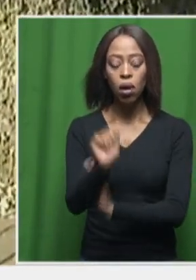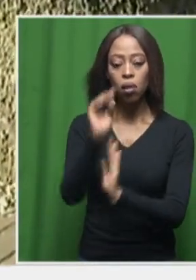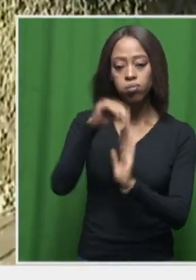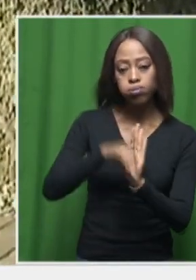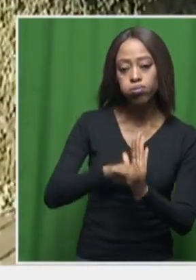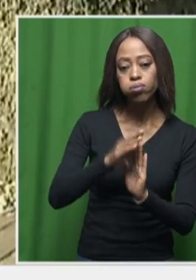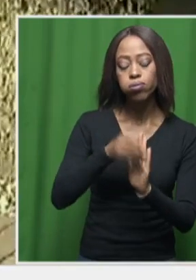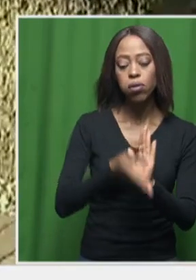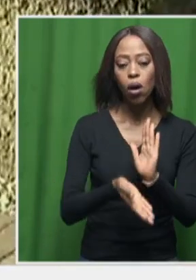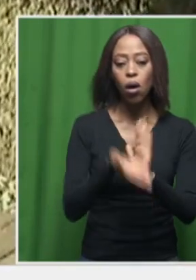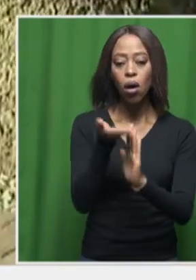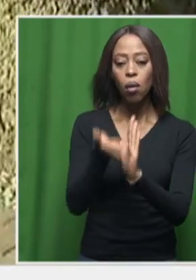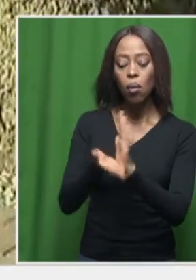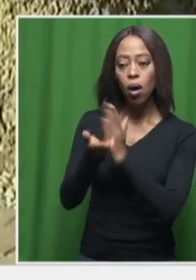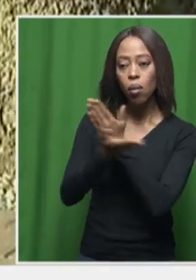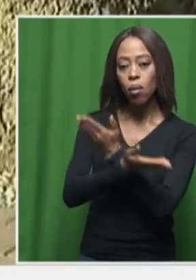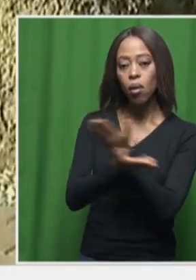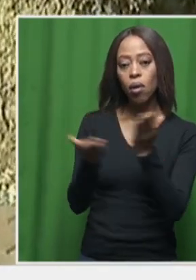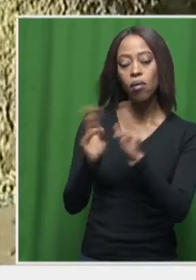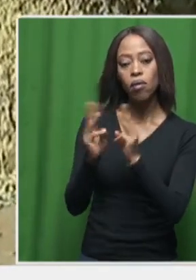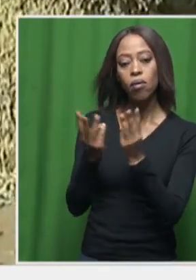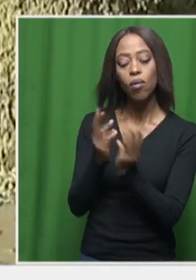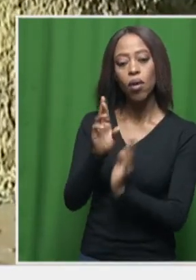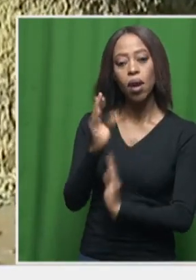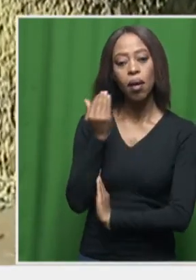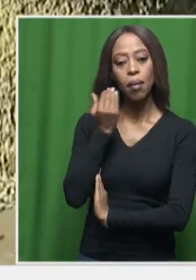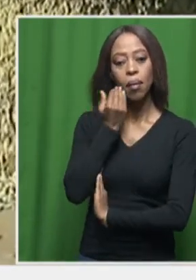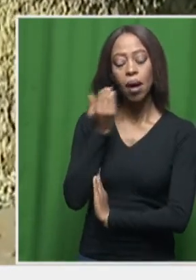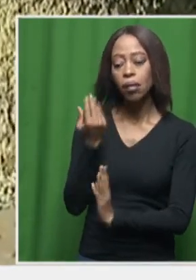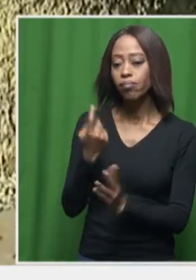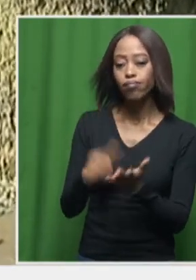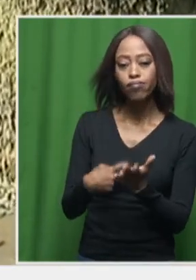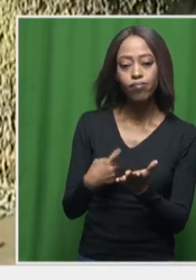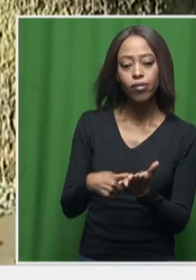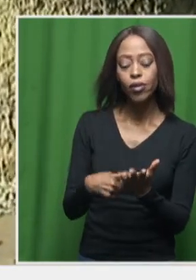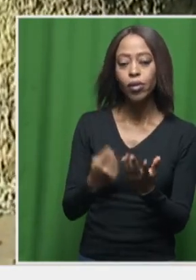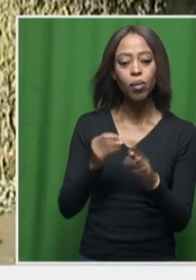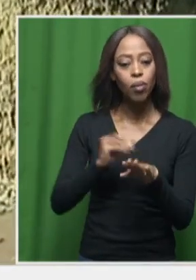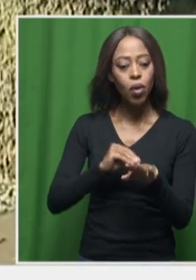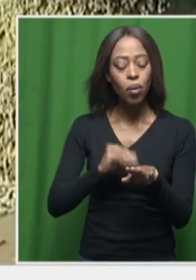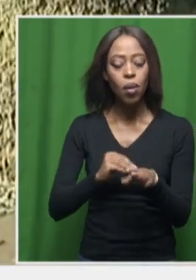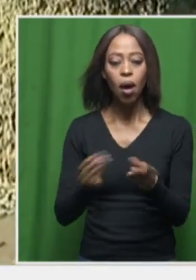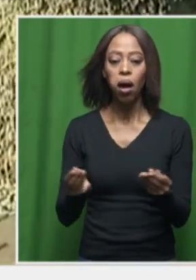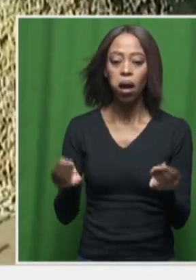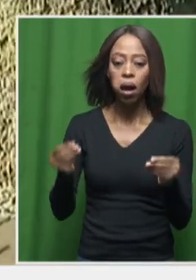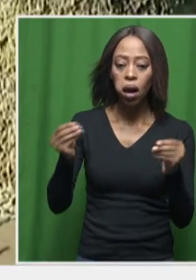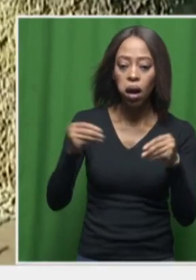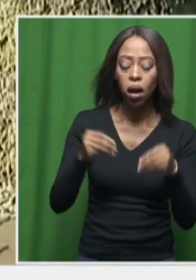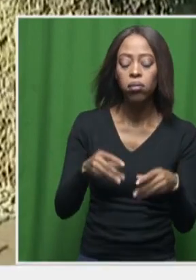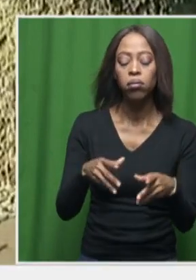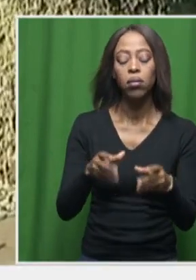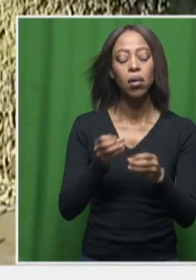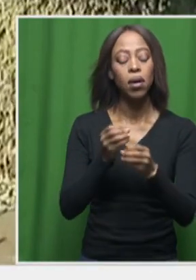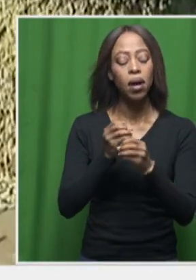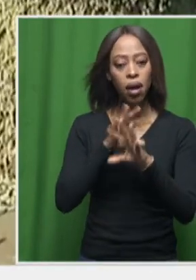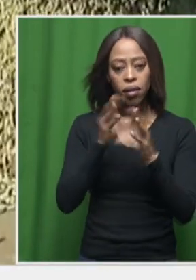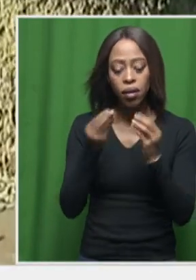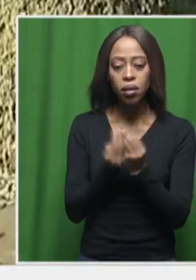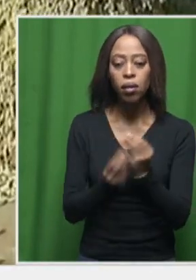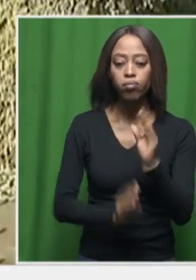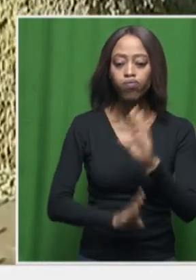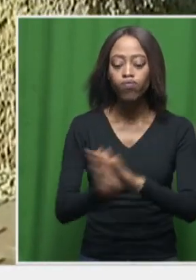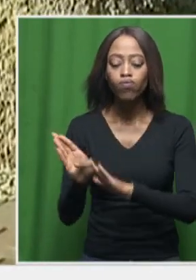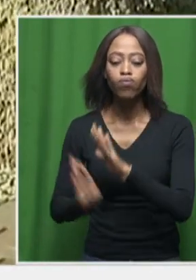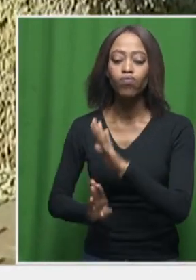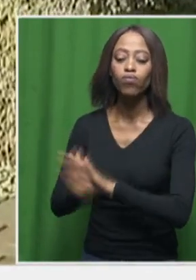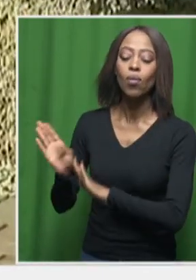up across the world, all reserve banks faced with that problem. Repo rates are up, interest rates are up, poverty, inequality